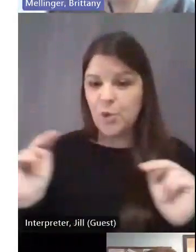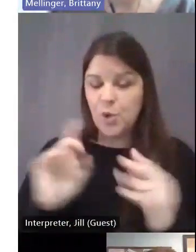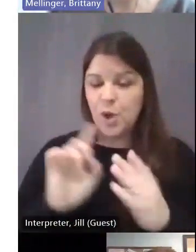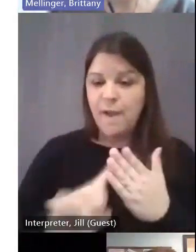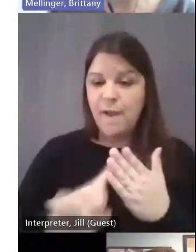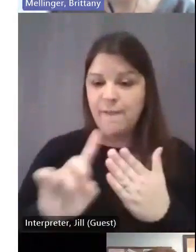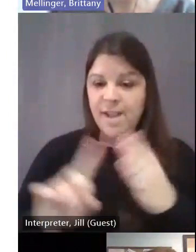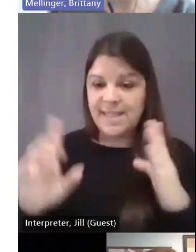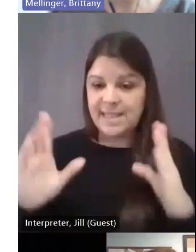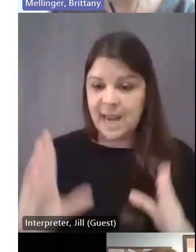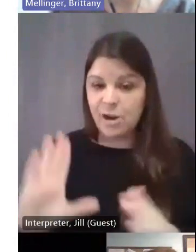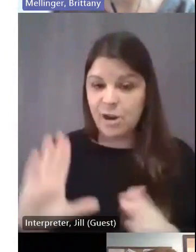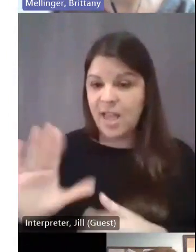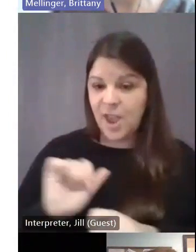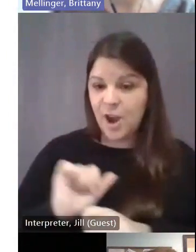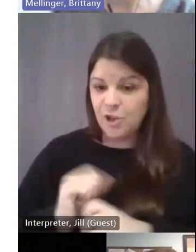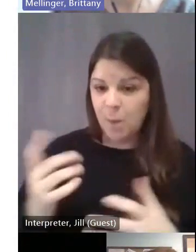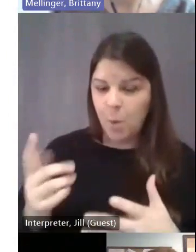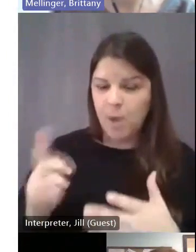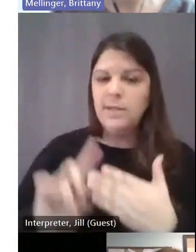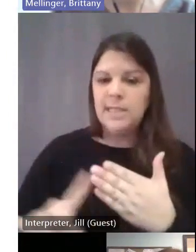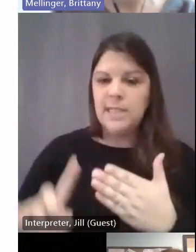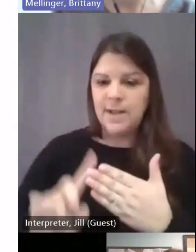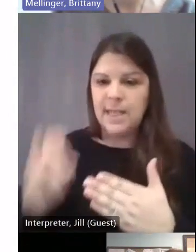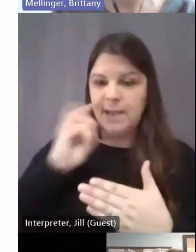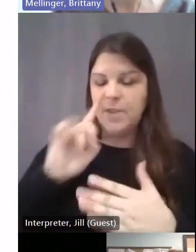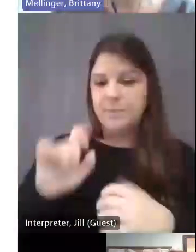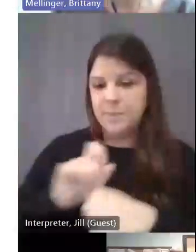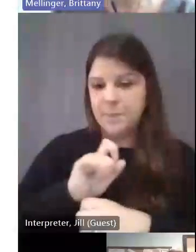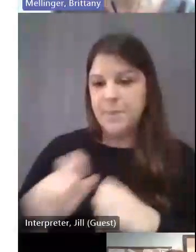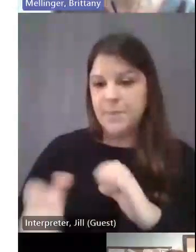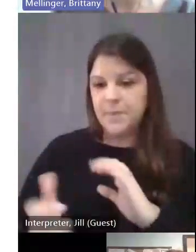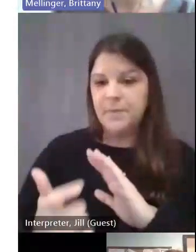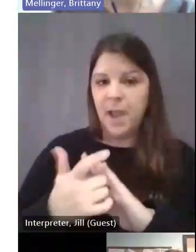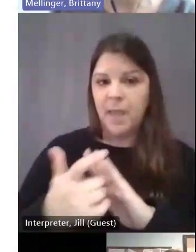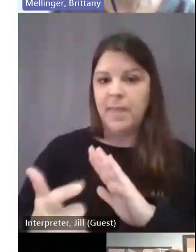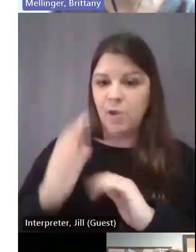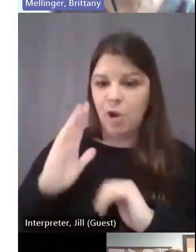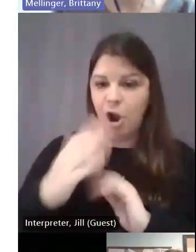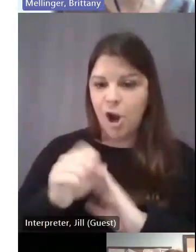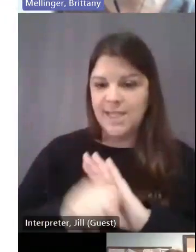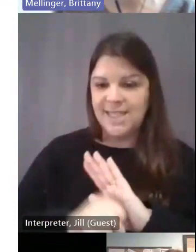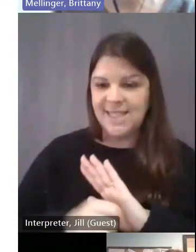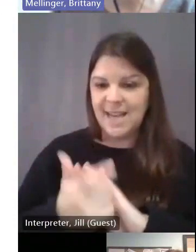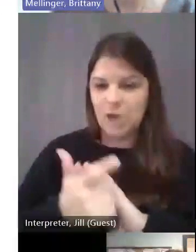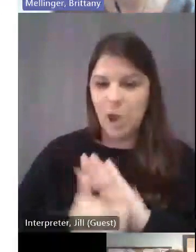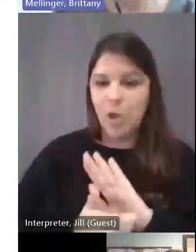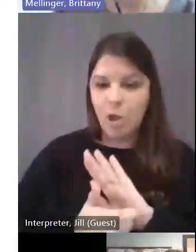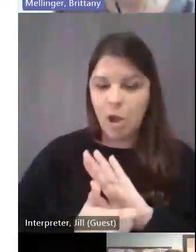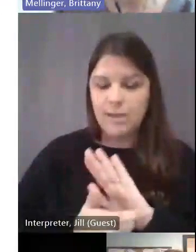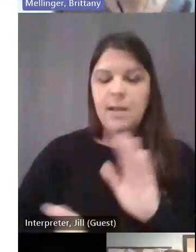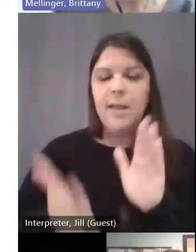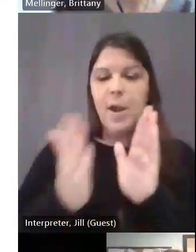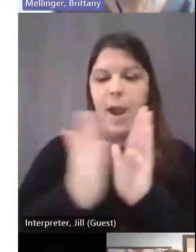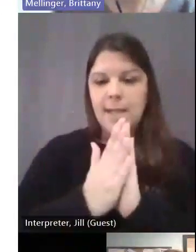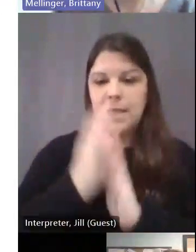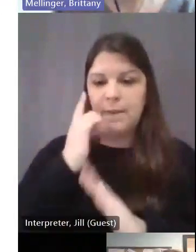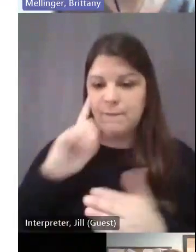their responsibility is for investigating if there was a violation of our state laws. So they'll do that by asking for